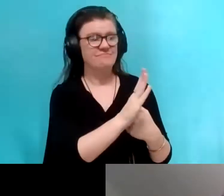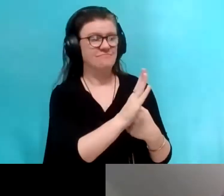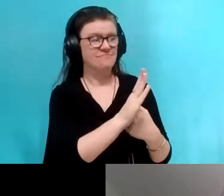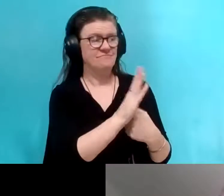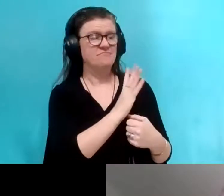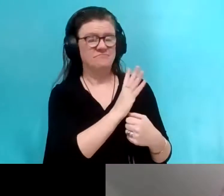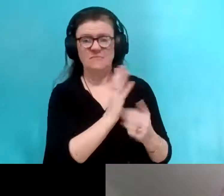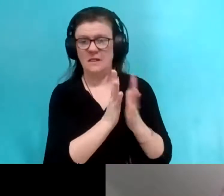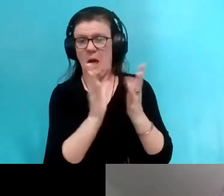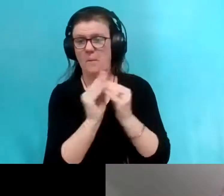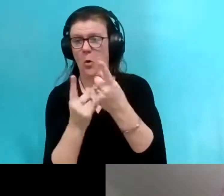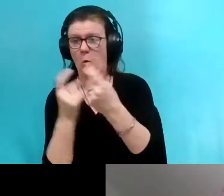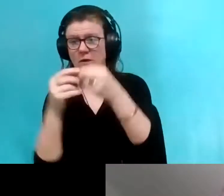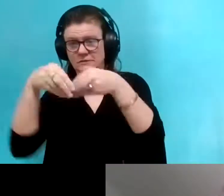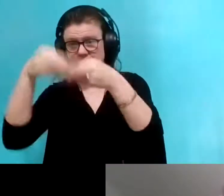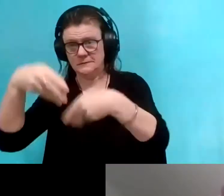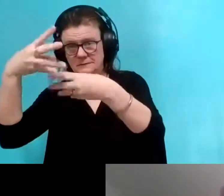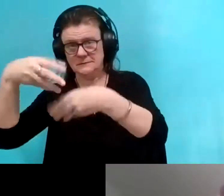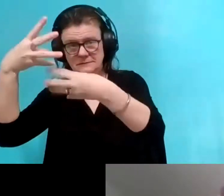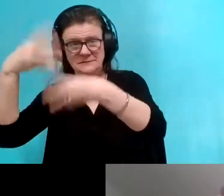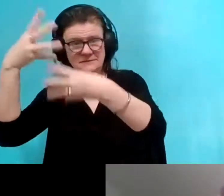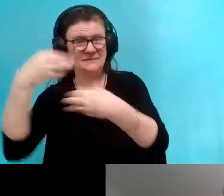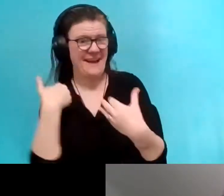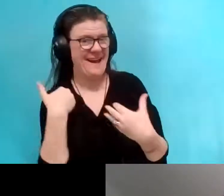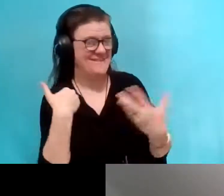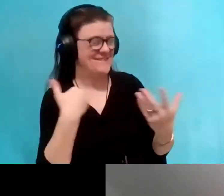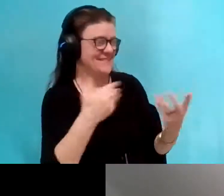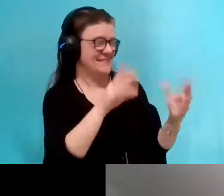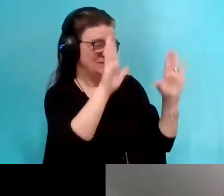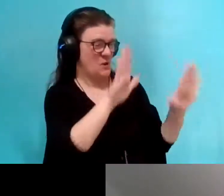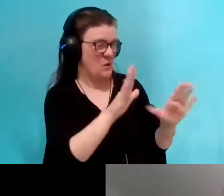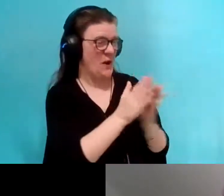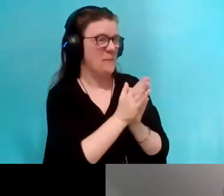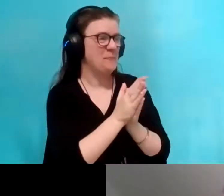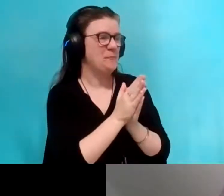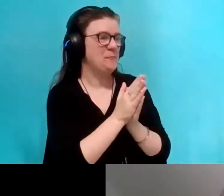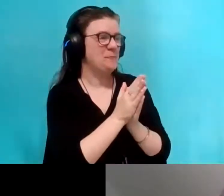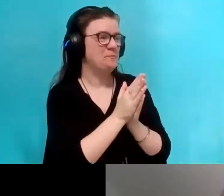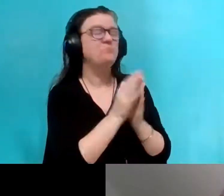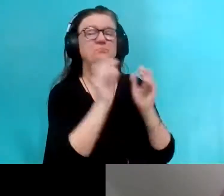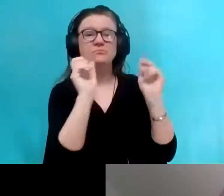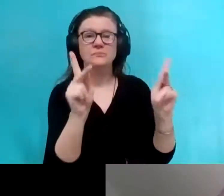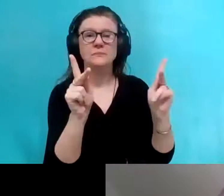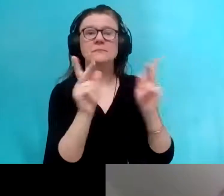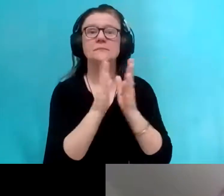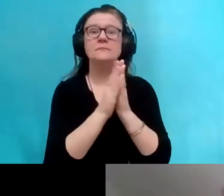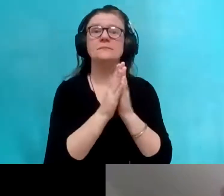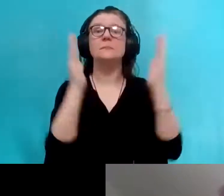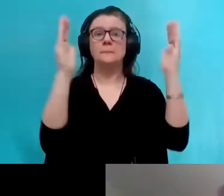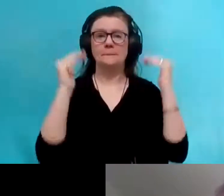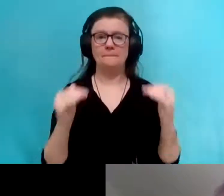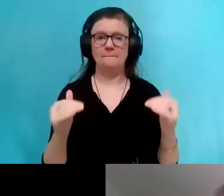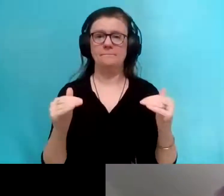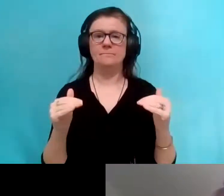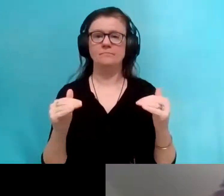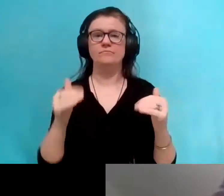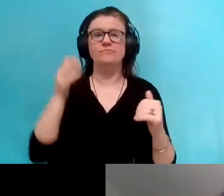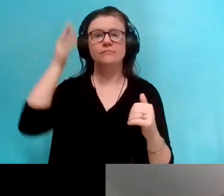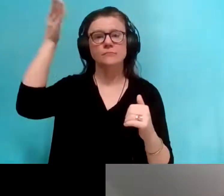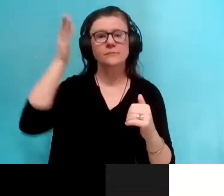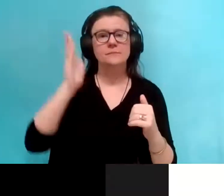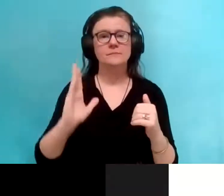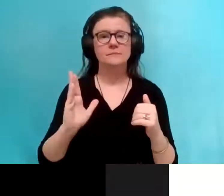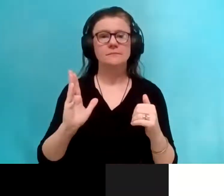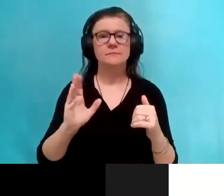an awful lot more questions than we've had time to manage so far. So that's great. Okay, so next up we have the presentation